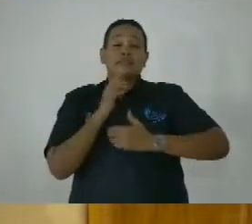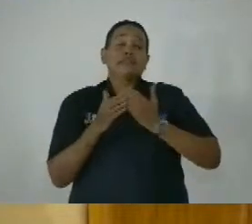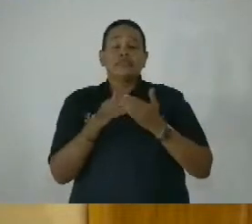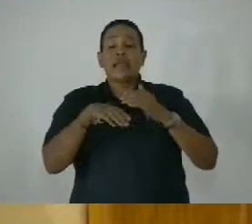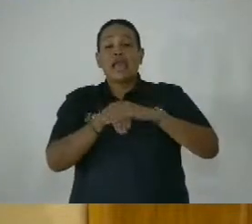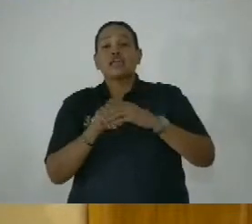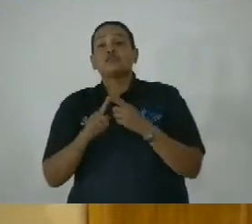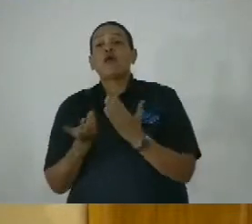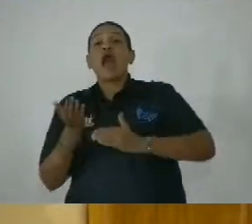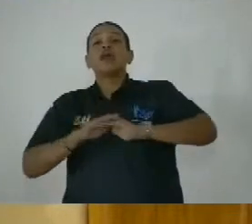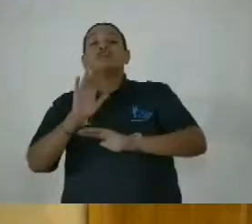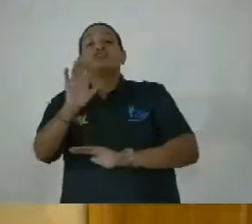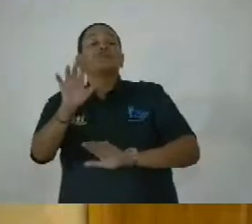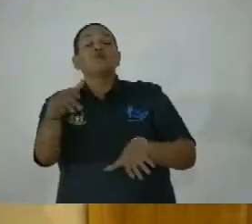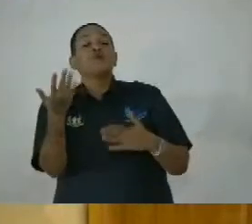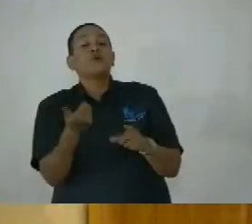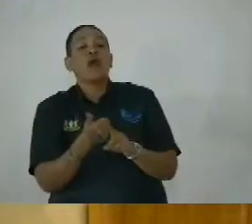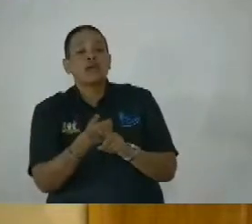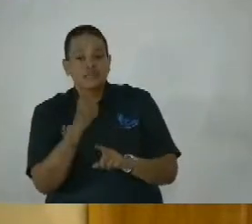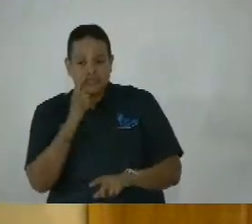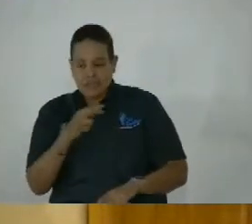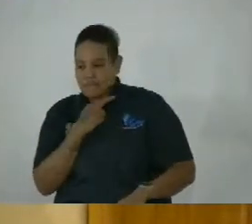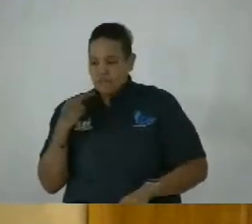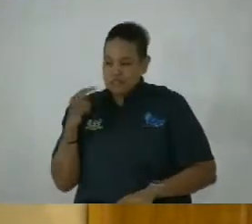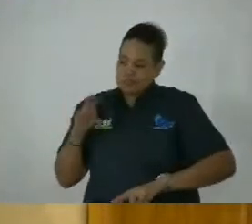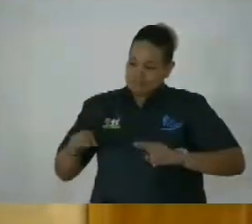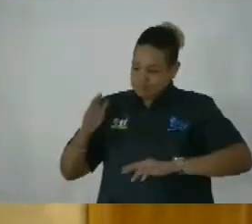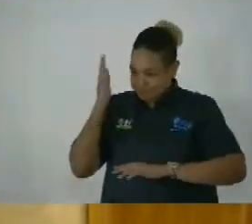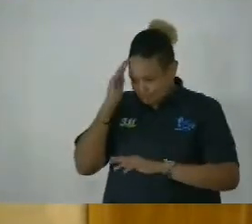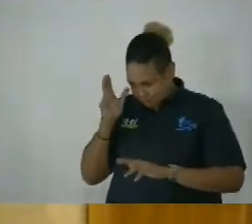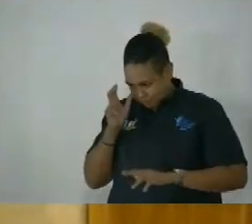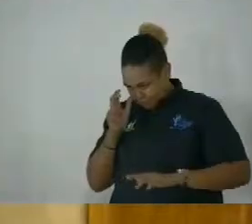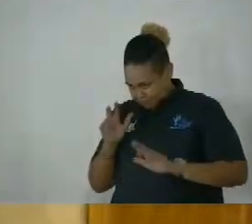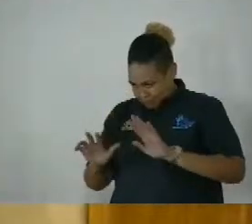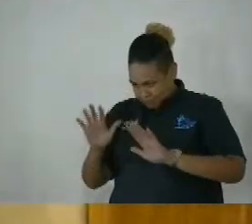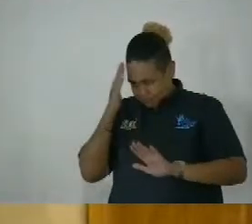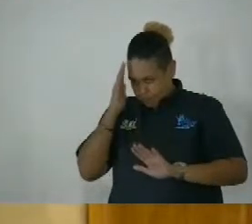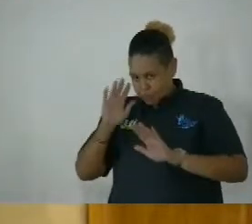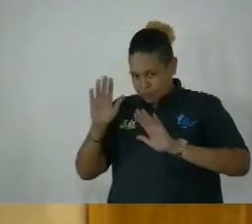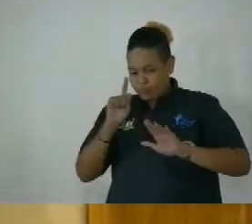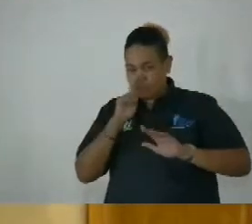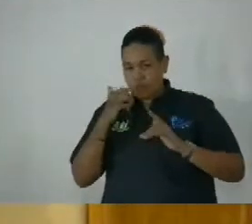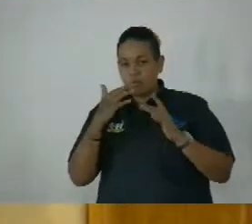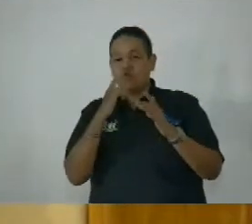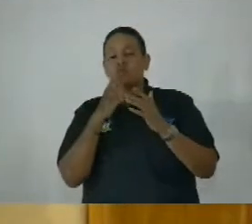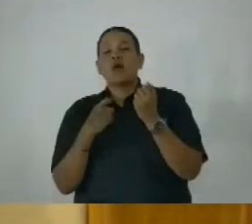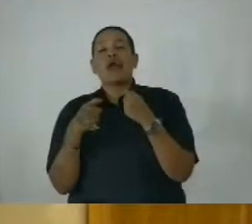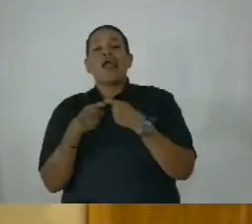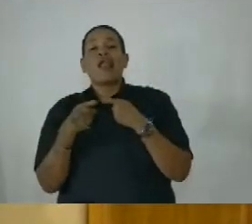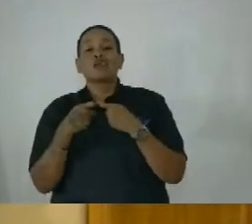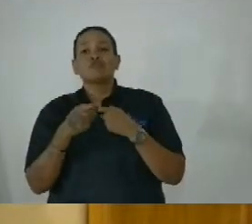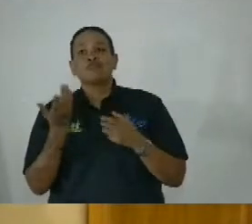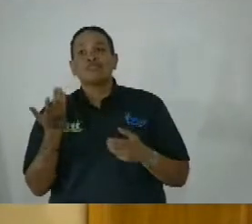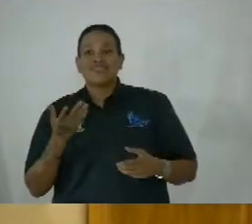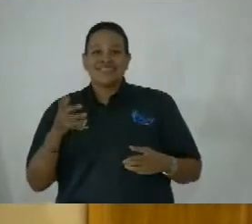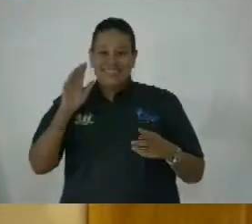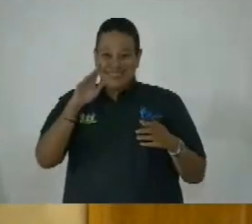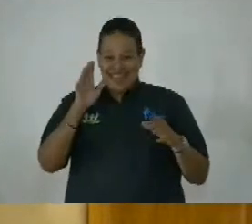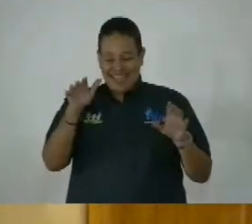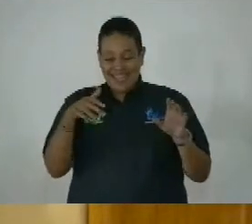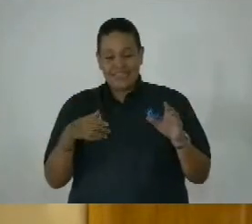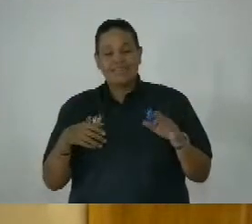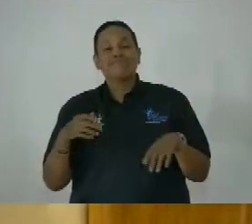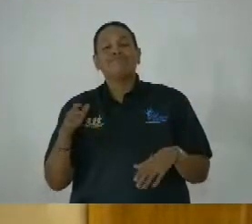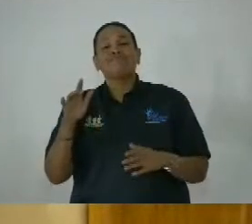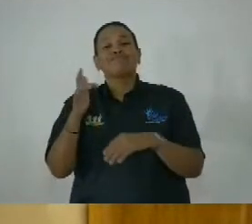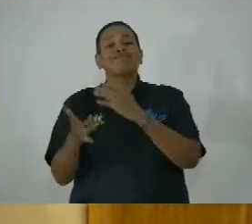but also increase the threat analysis and a move towards electronic travel